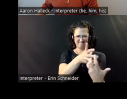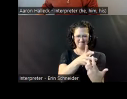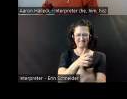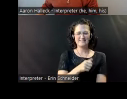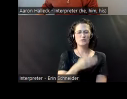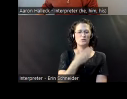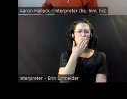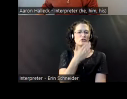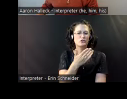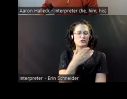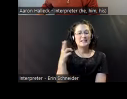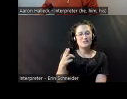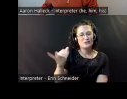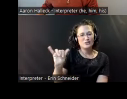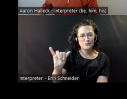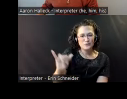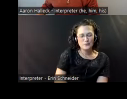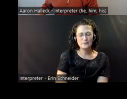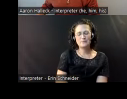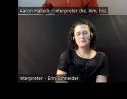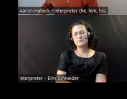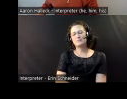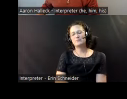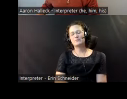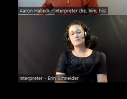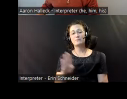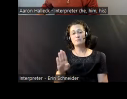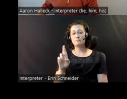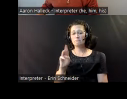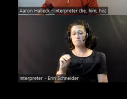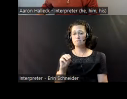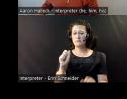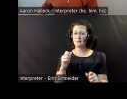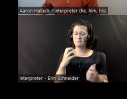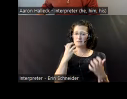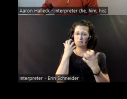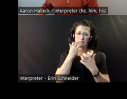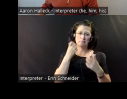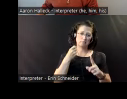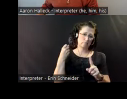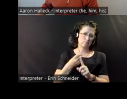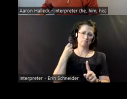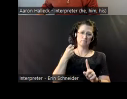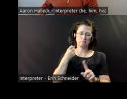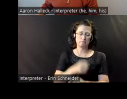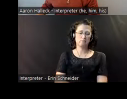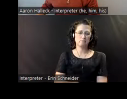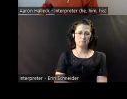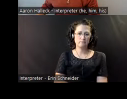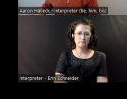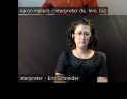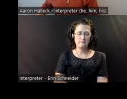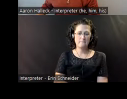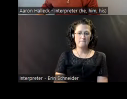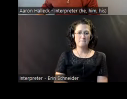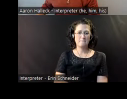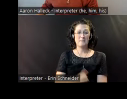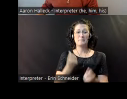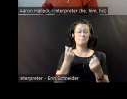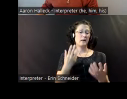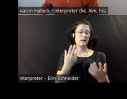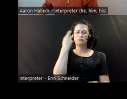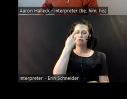history there, but BRM can be incredibly impactful. And there's a lot of reasons why it could have some